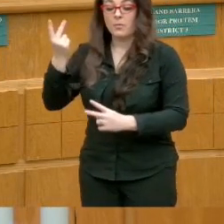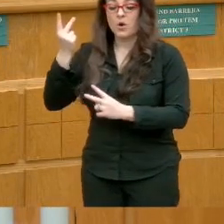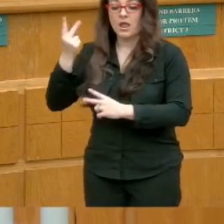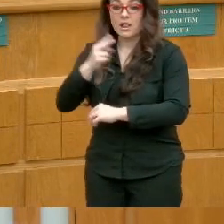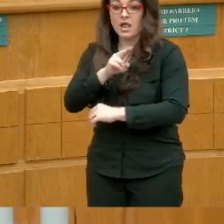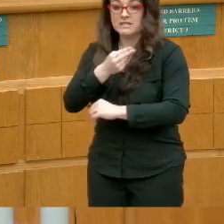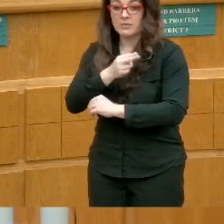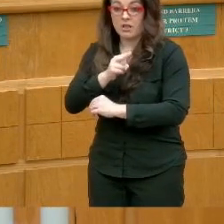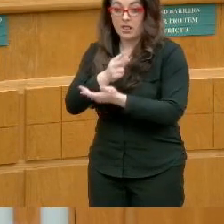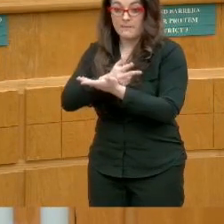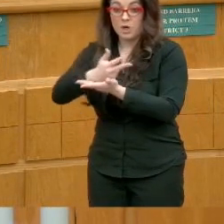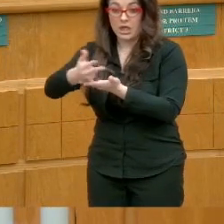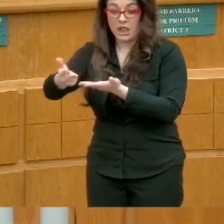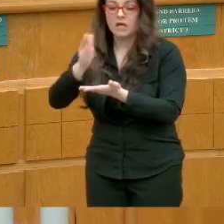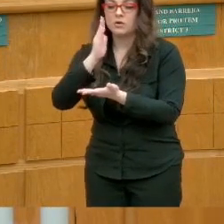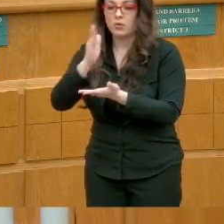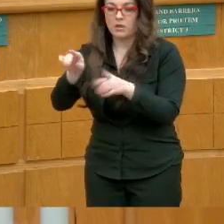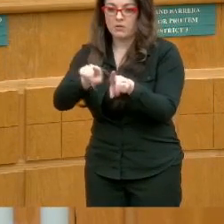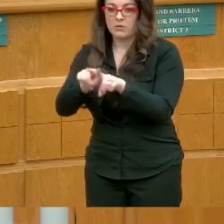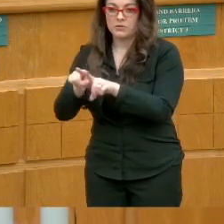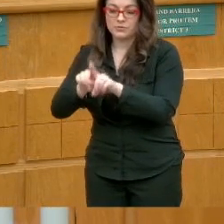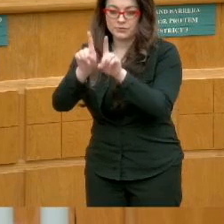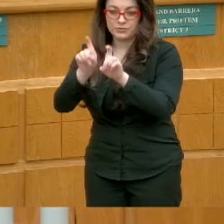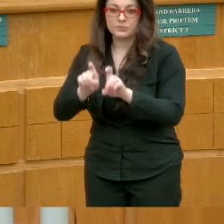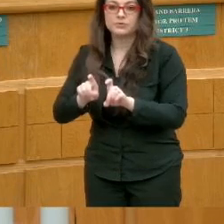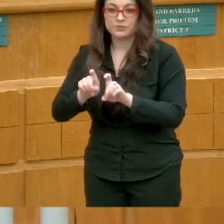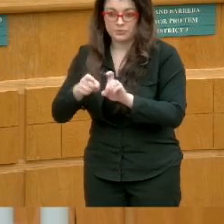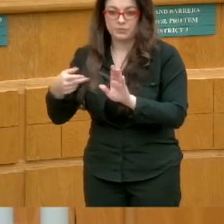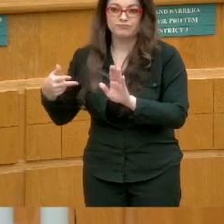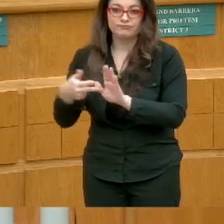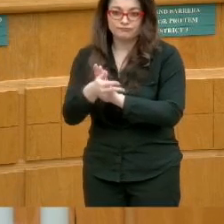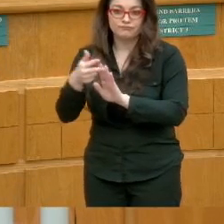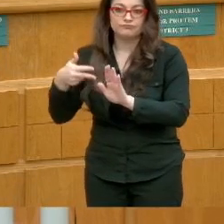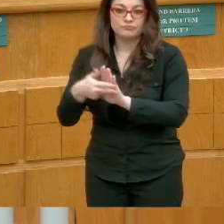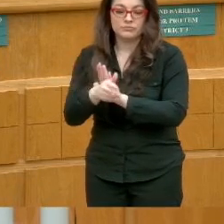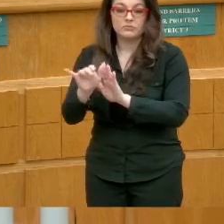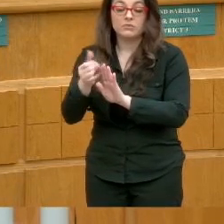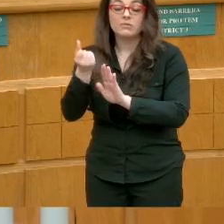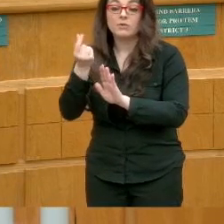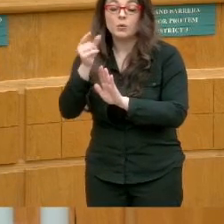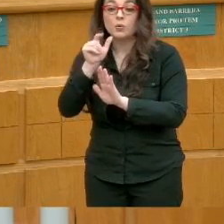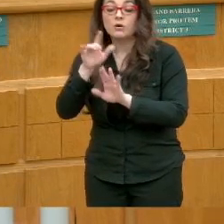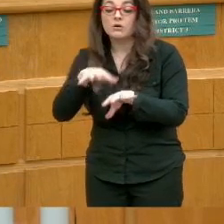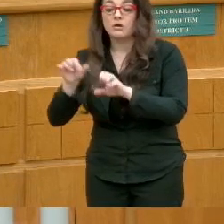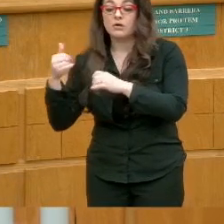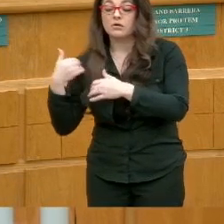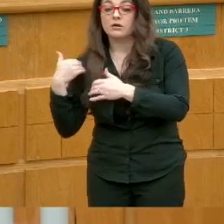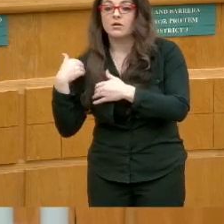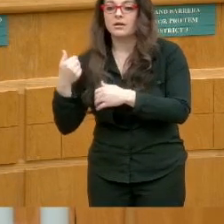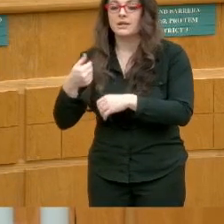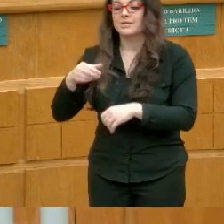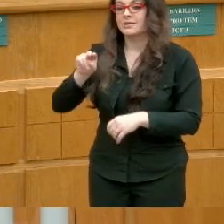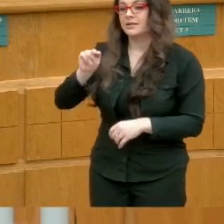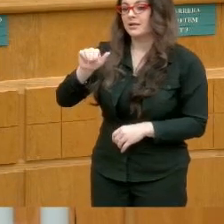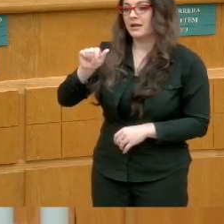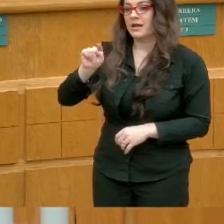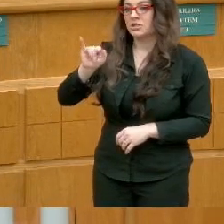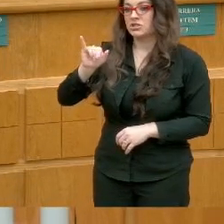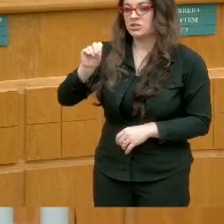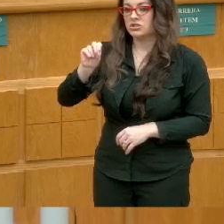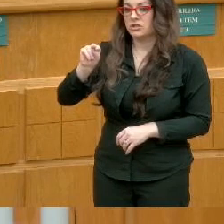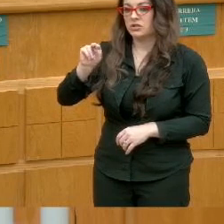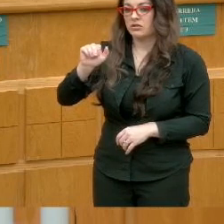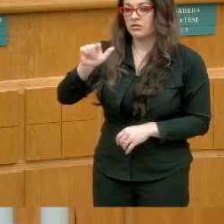there as well. And tomorrow, performing the test there will be the National Guard. They've been in Nueces County since Sunday